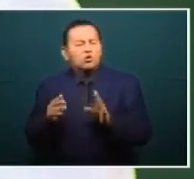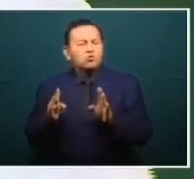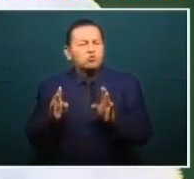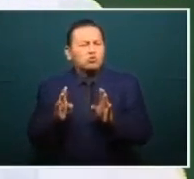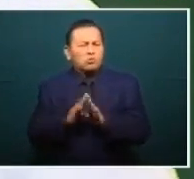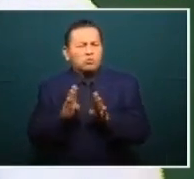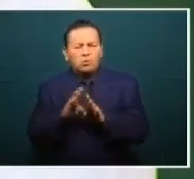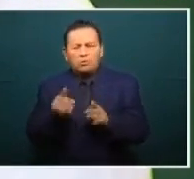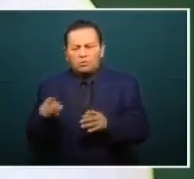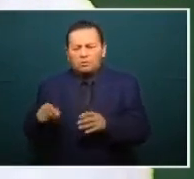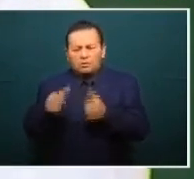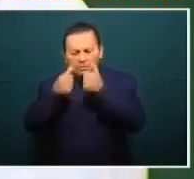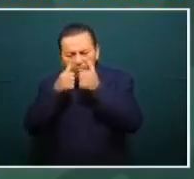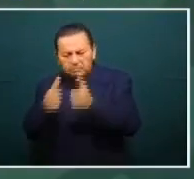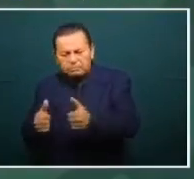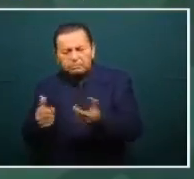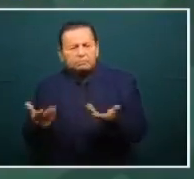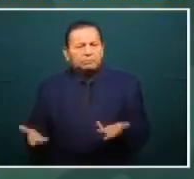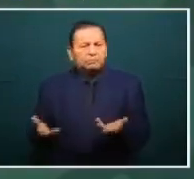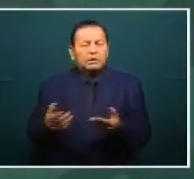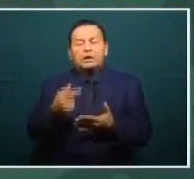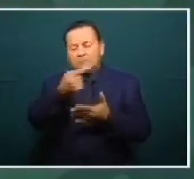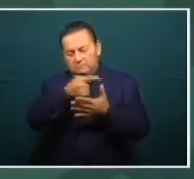is what needs to be attended to.